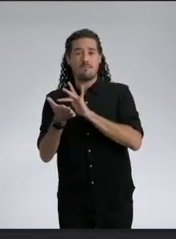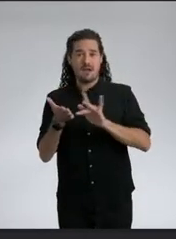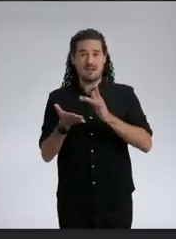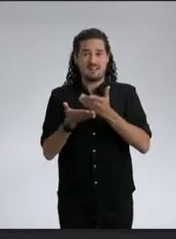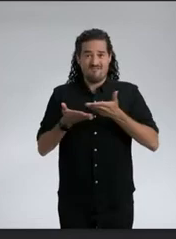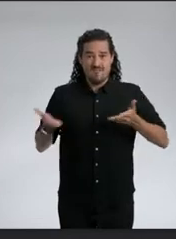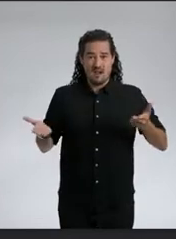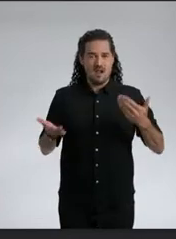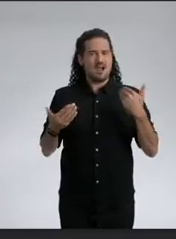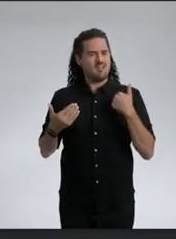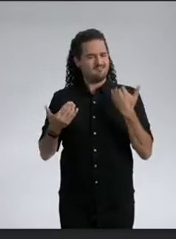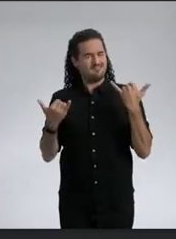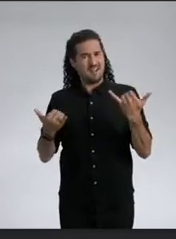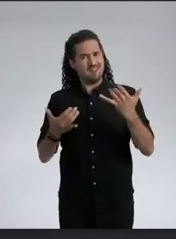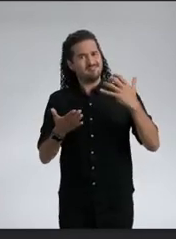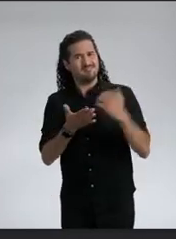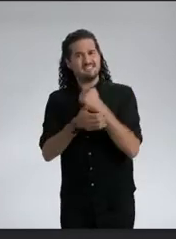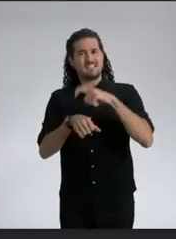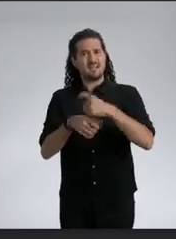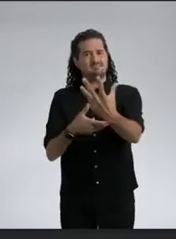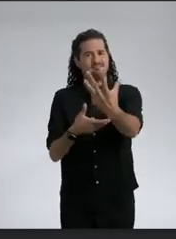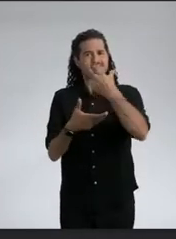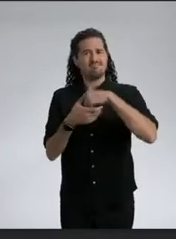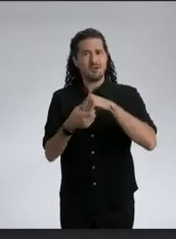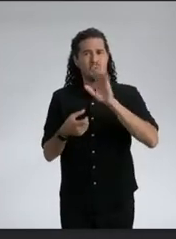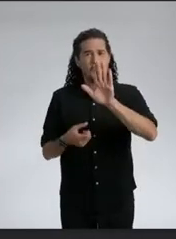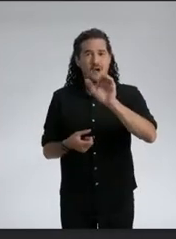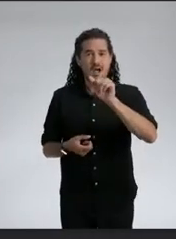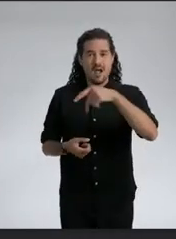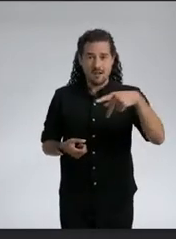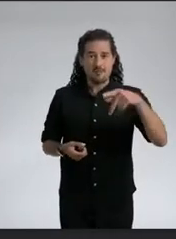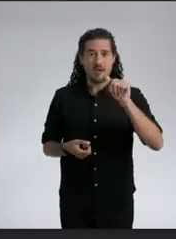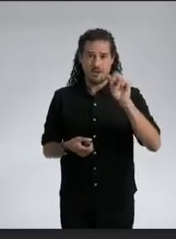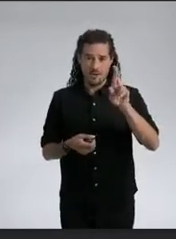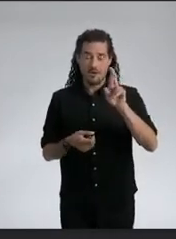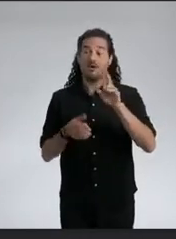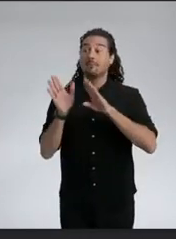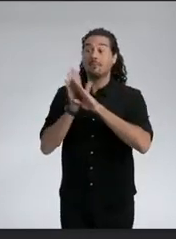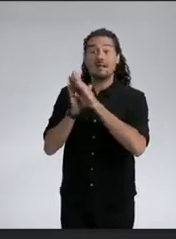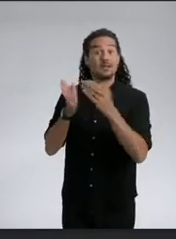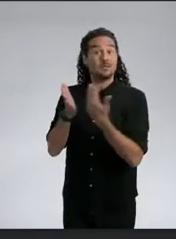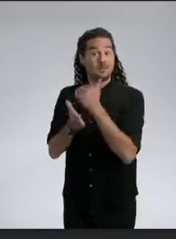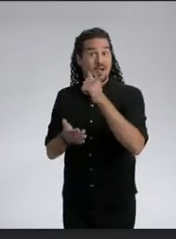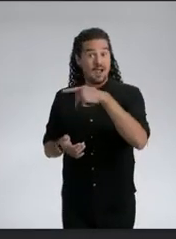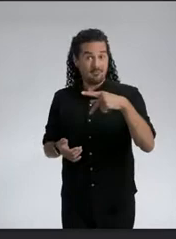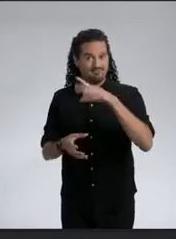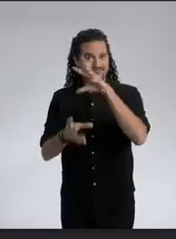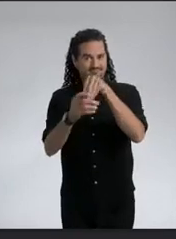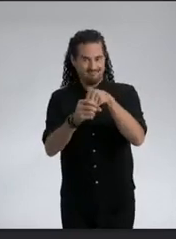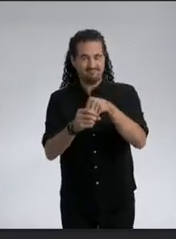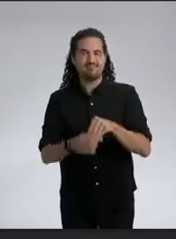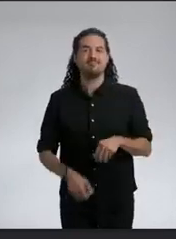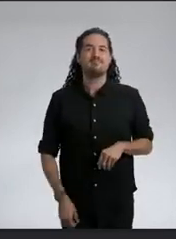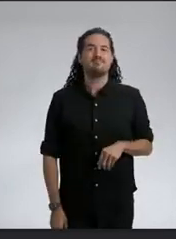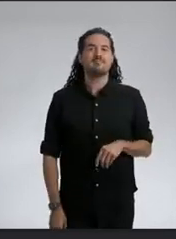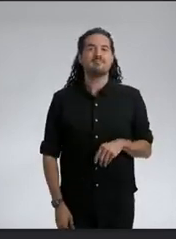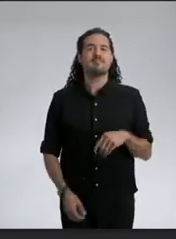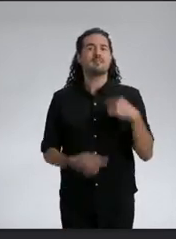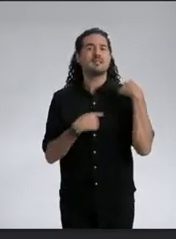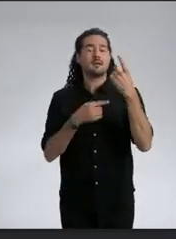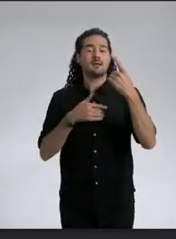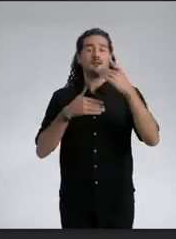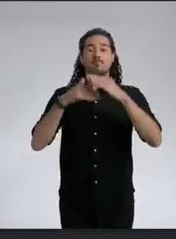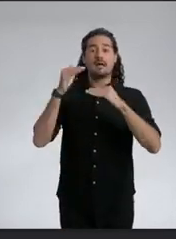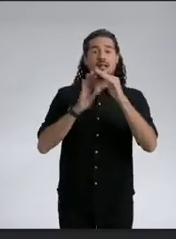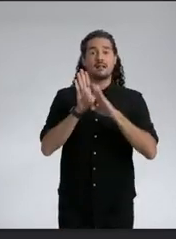AR experiences to your apps or building entirely new ones. Historically, building great AR apps has required deep knowledge